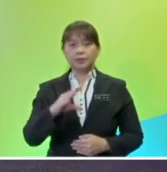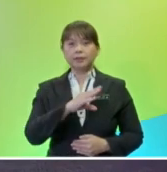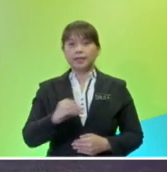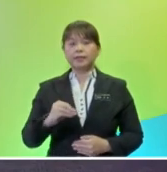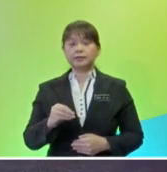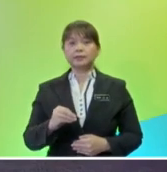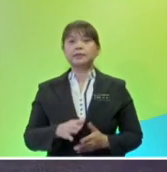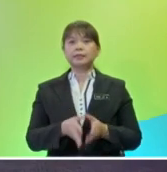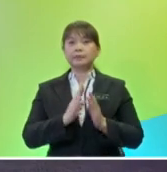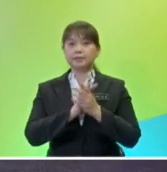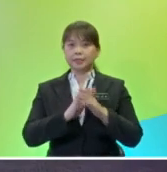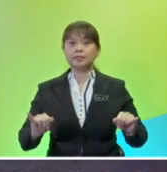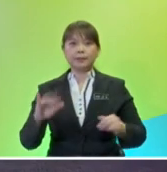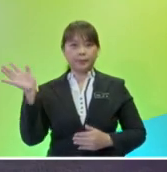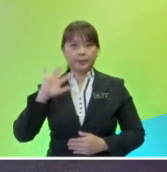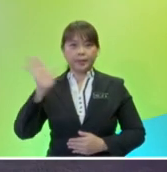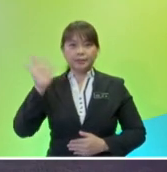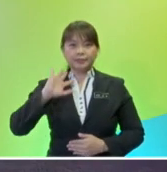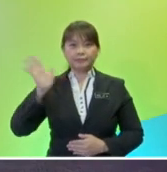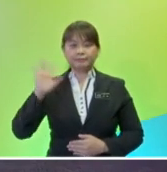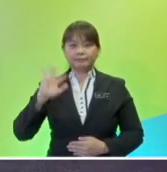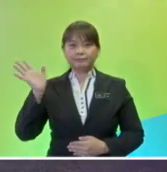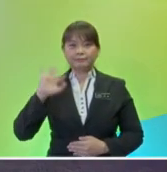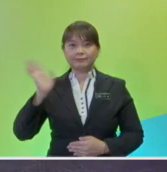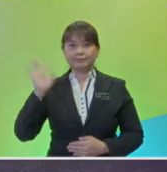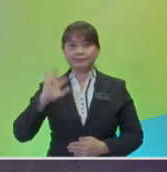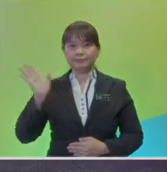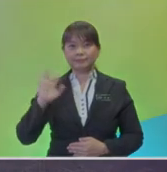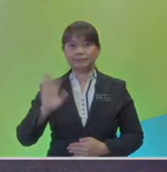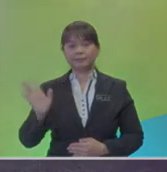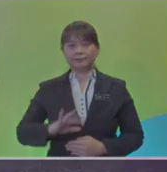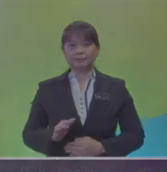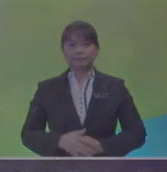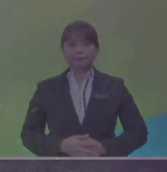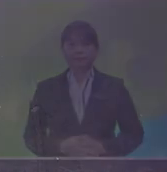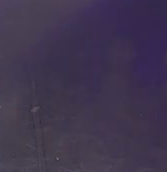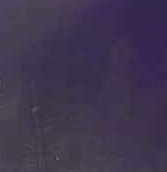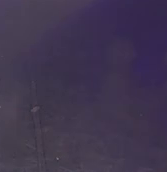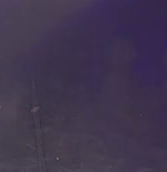Sejahtera. Bye-bye. Bye. Teacher, let's play.